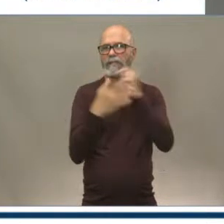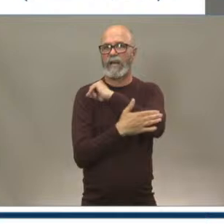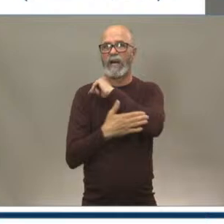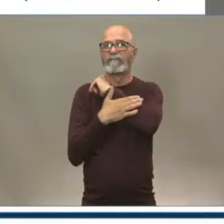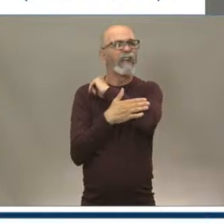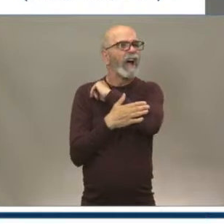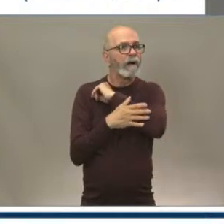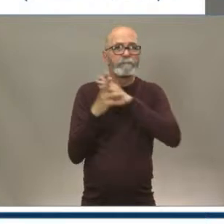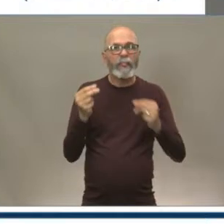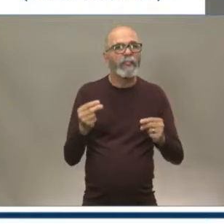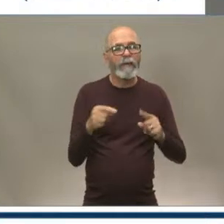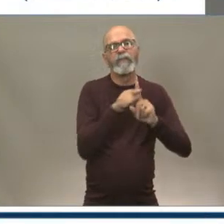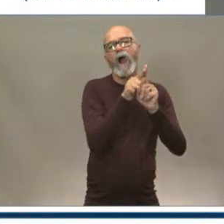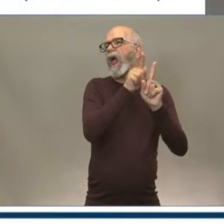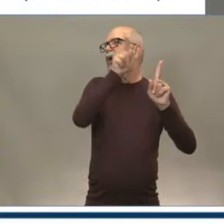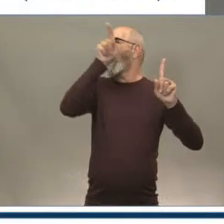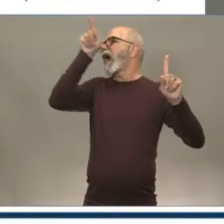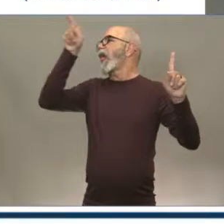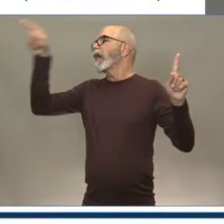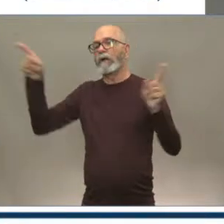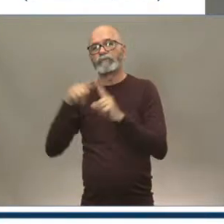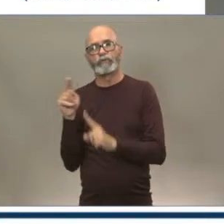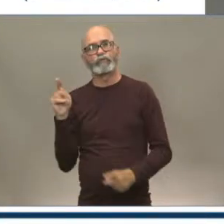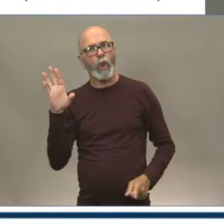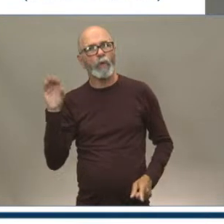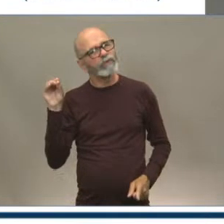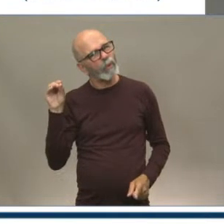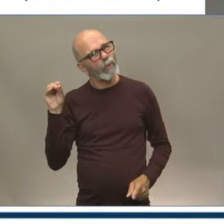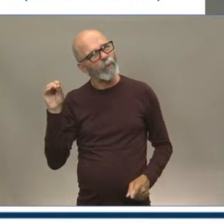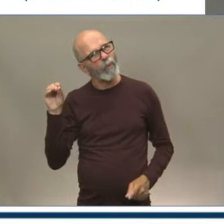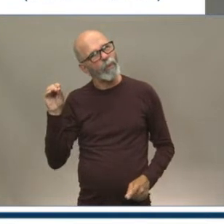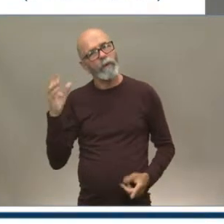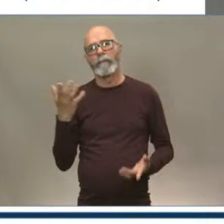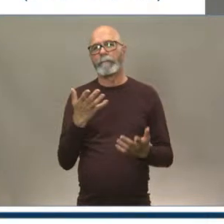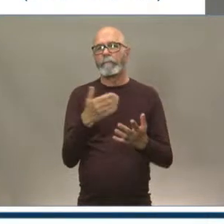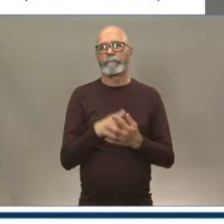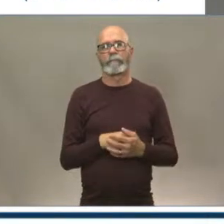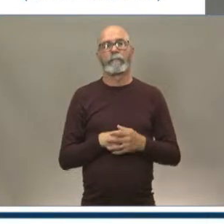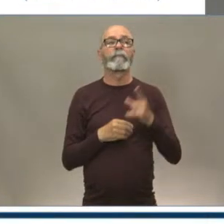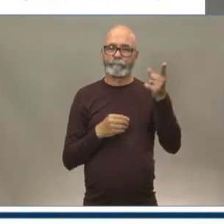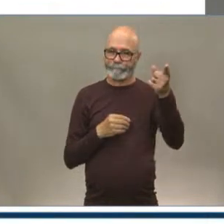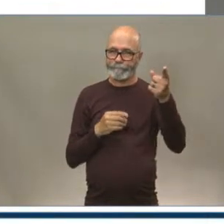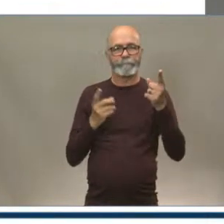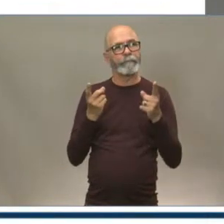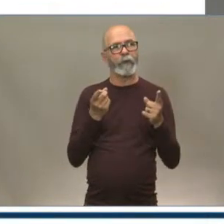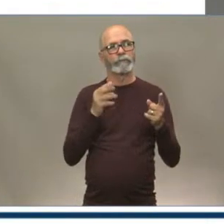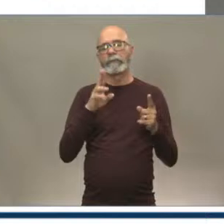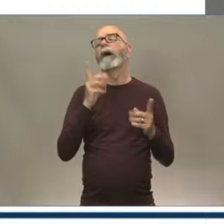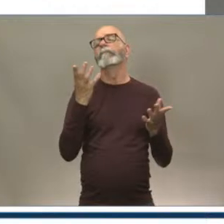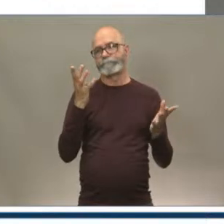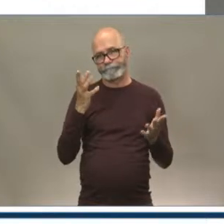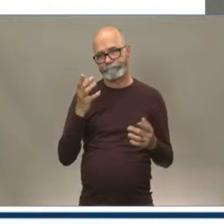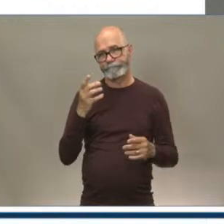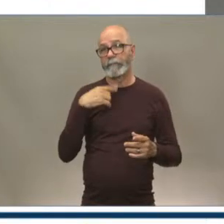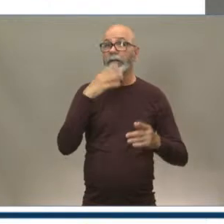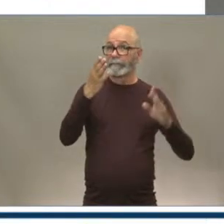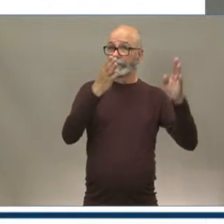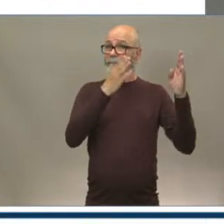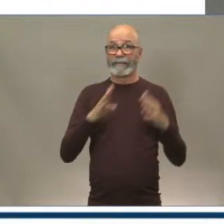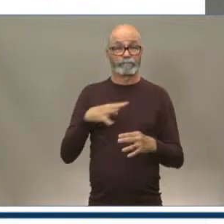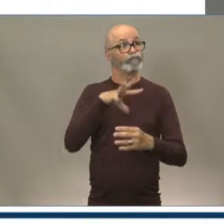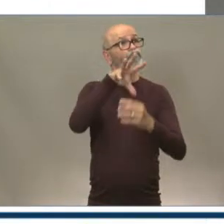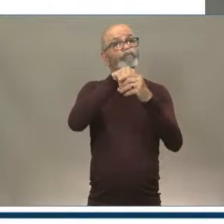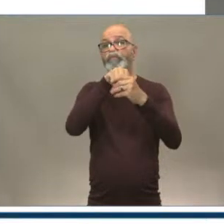the planning. We've had lots of access to AstraZeneca vaccine in Amherst over the last number of